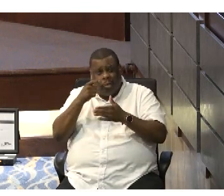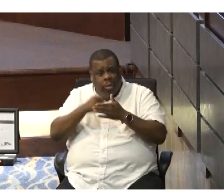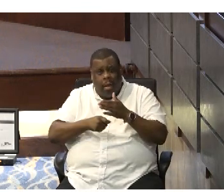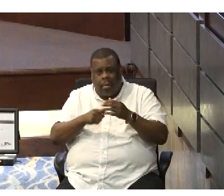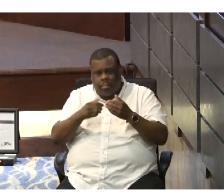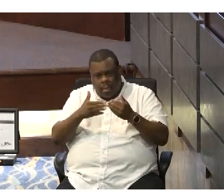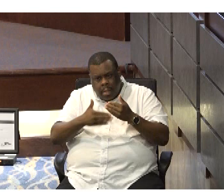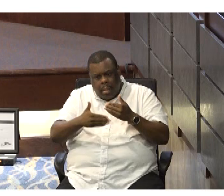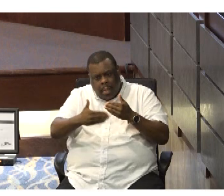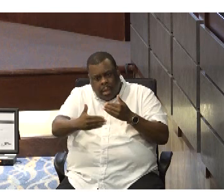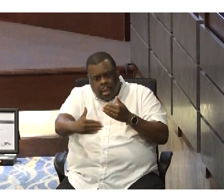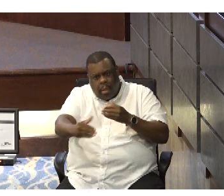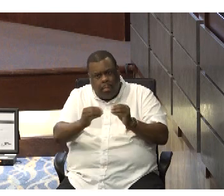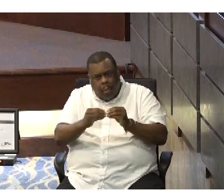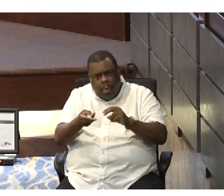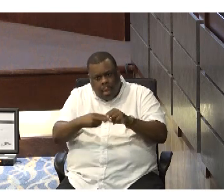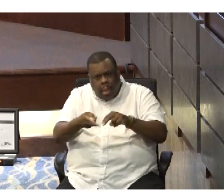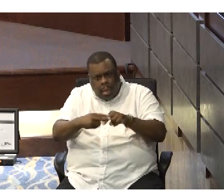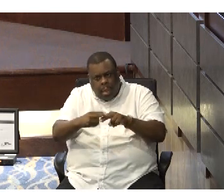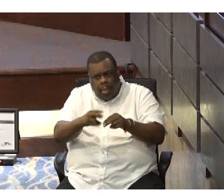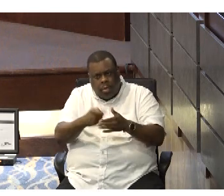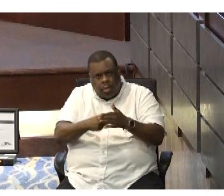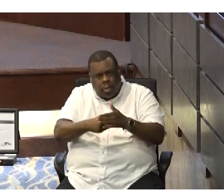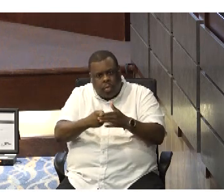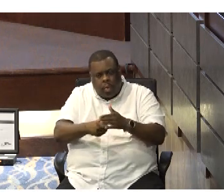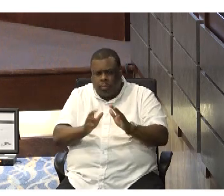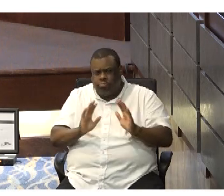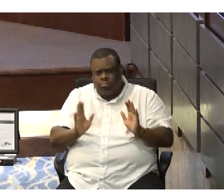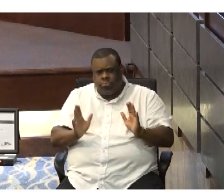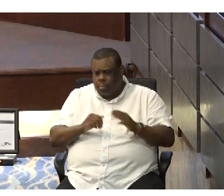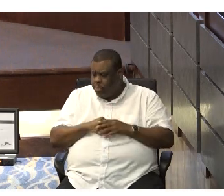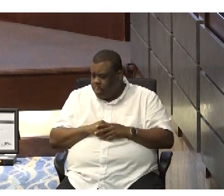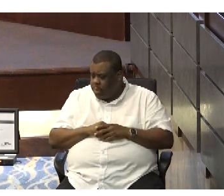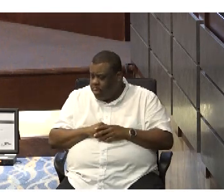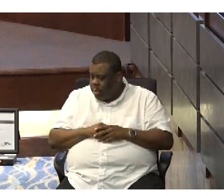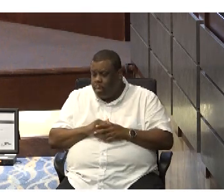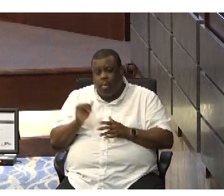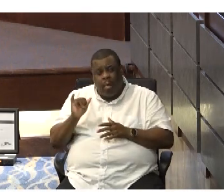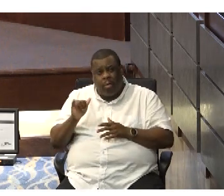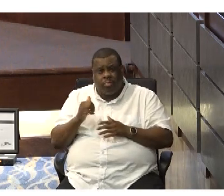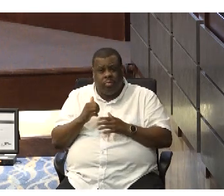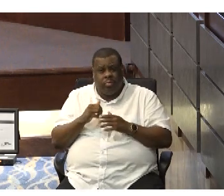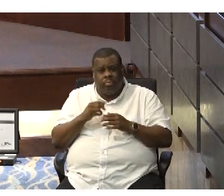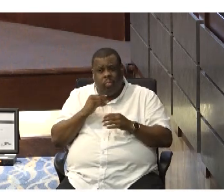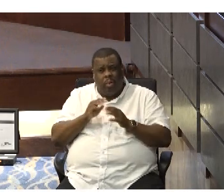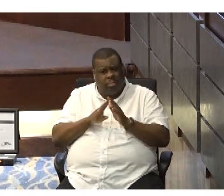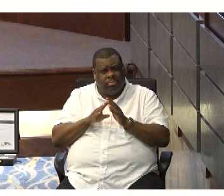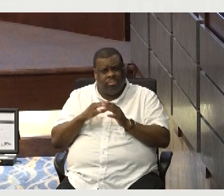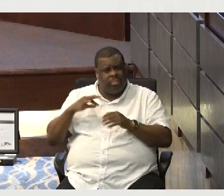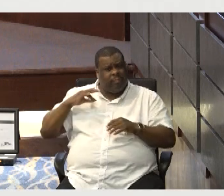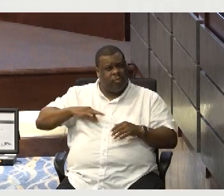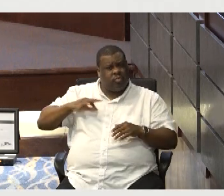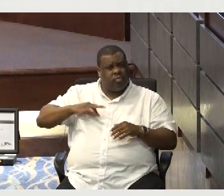our tax burden on our residents and our businesses. And it's more fair and beneficial to everyone.